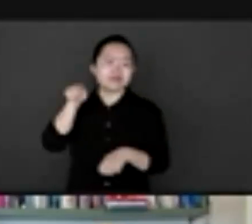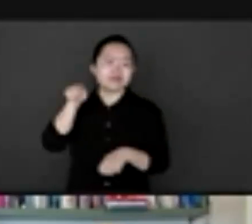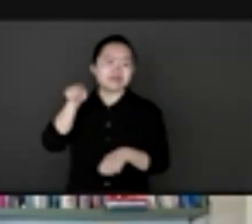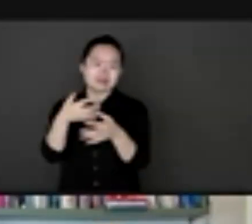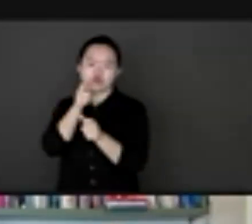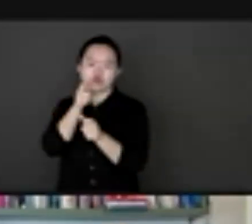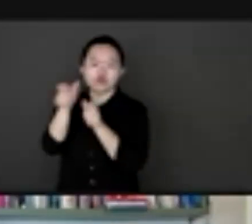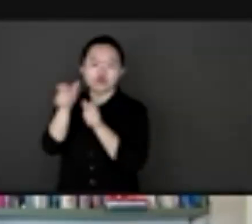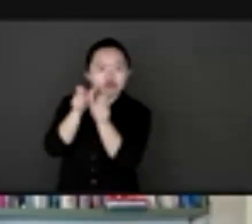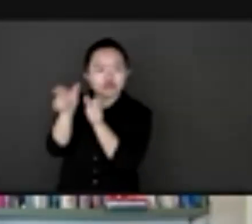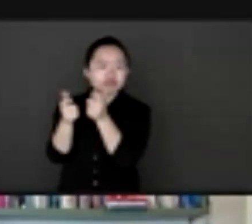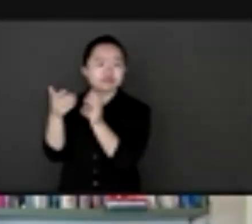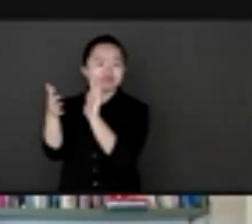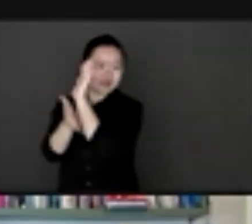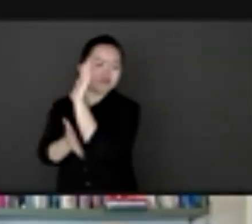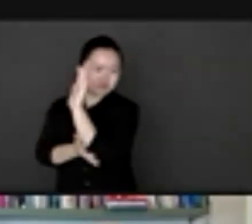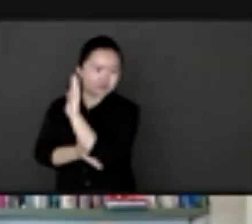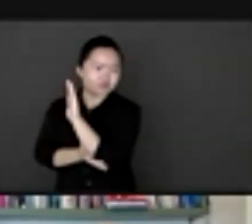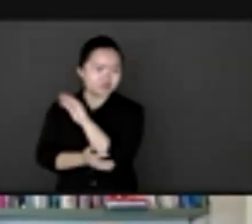improvement represent language evolution.